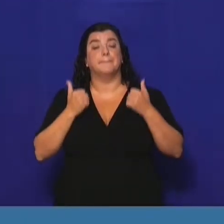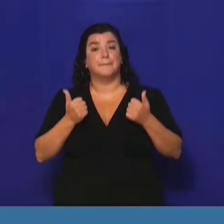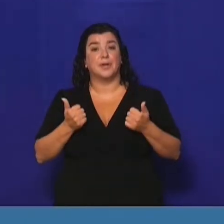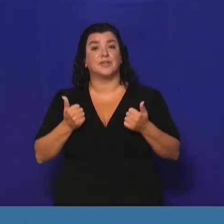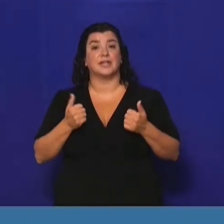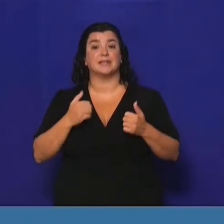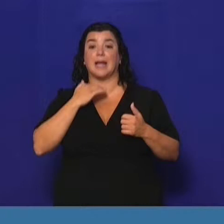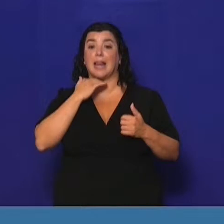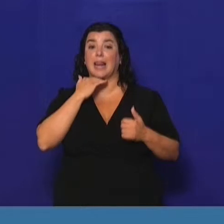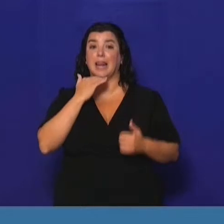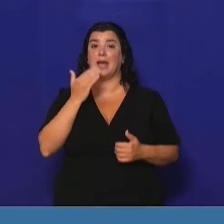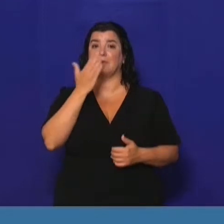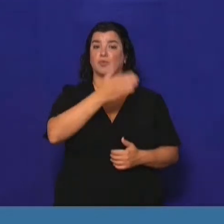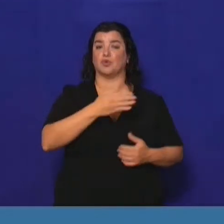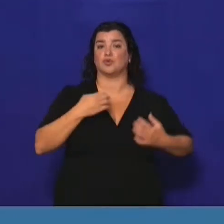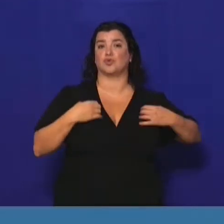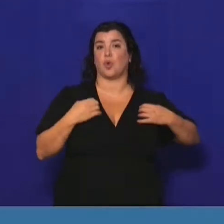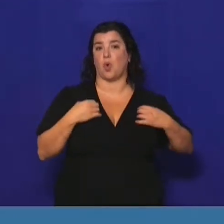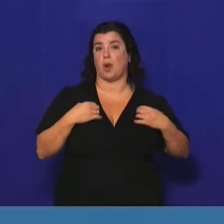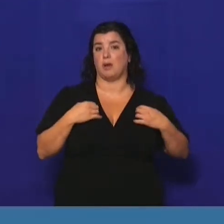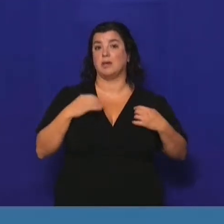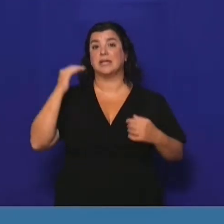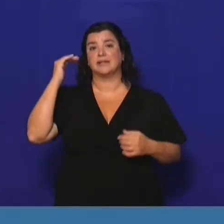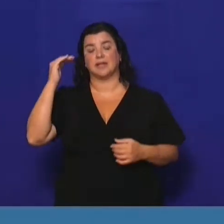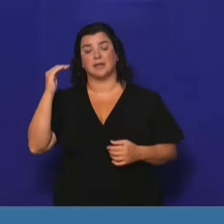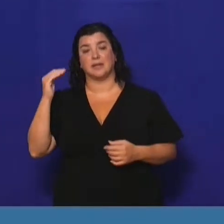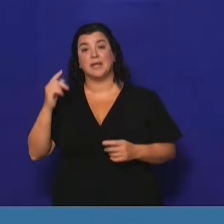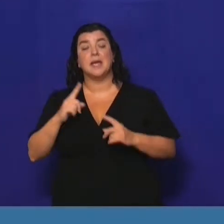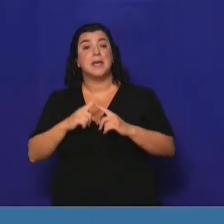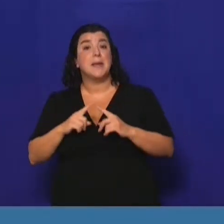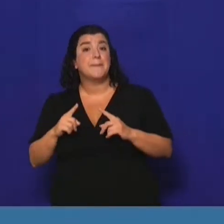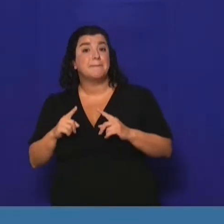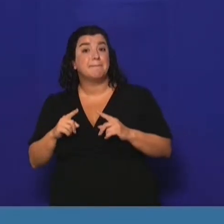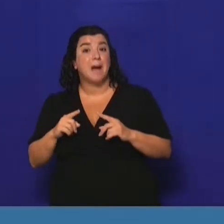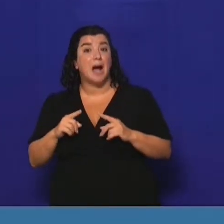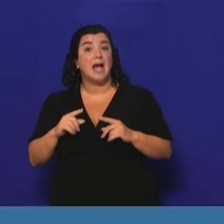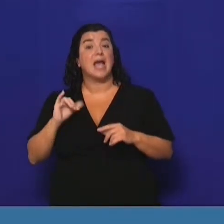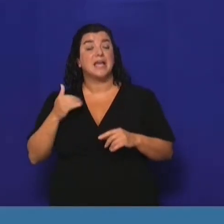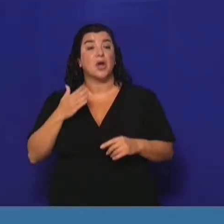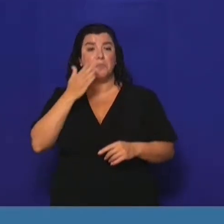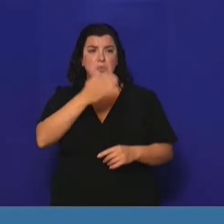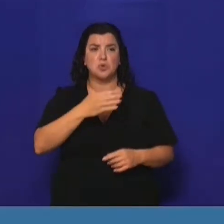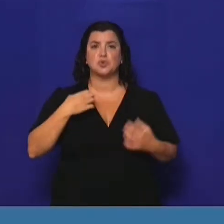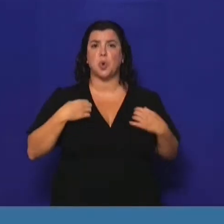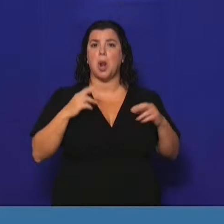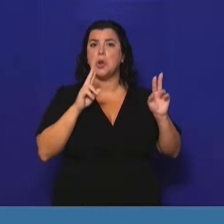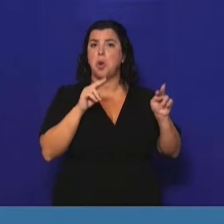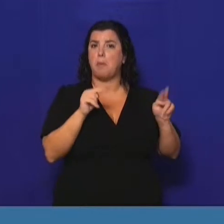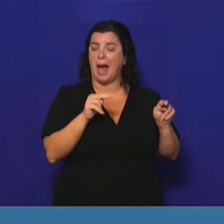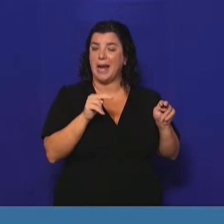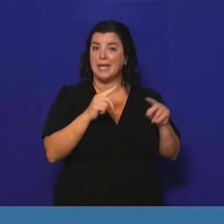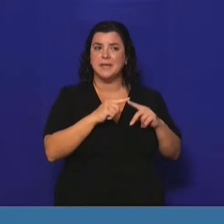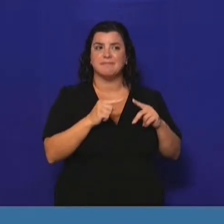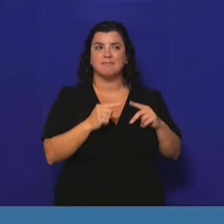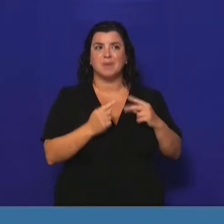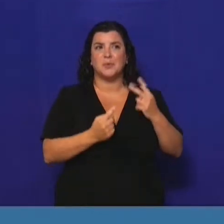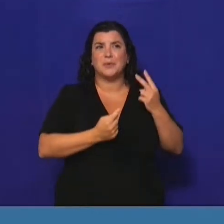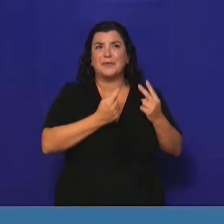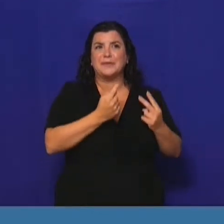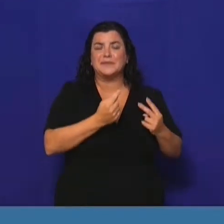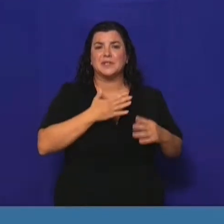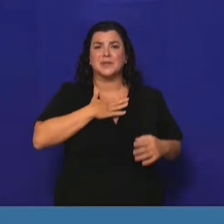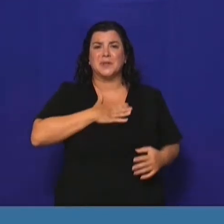jibda jħossu ma jiflaħx waqt il-ħin tal-iskola tista' tiġri kull skola wkoll ħajkollha post fejn hi wkoll tkun tista'